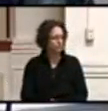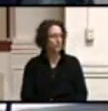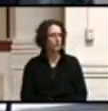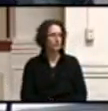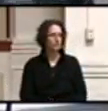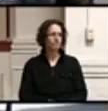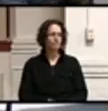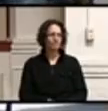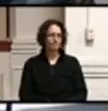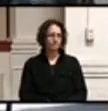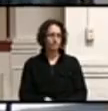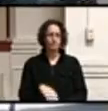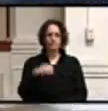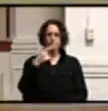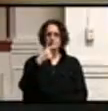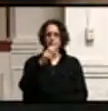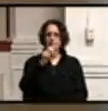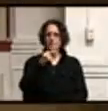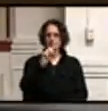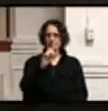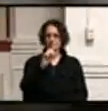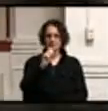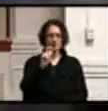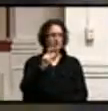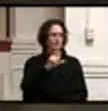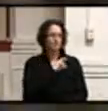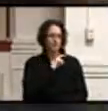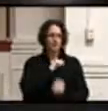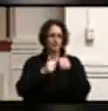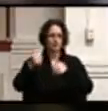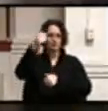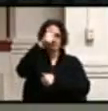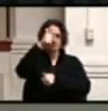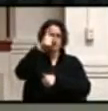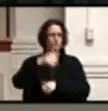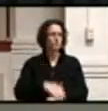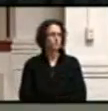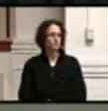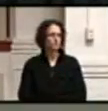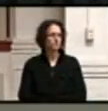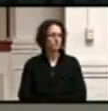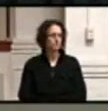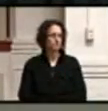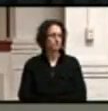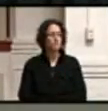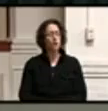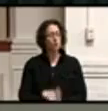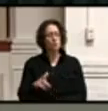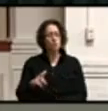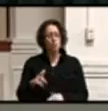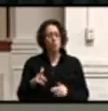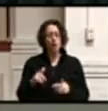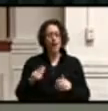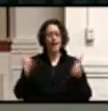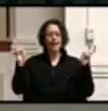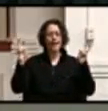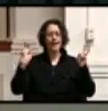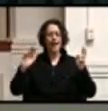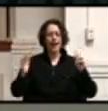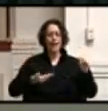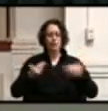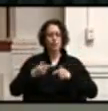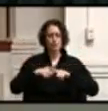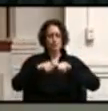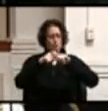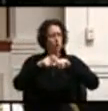Mike, Gene, whoever wants to go first. If I can, there are some hiring clauses built in. Technically, the department heads don't have